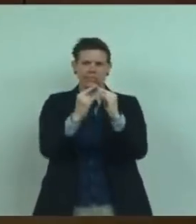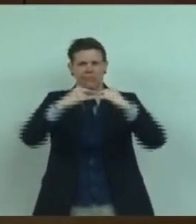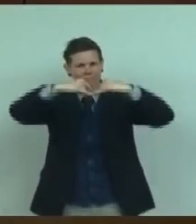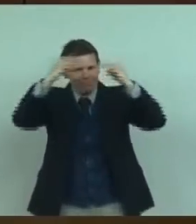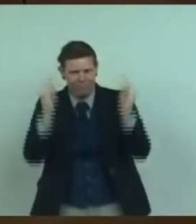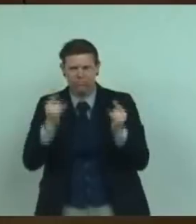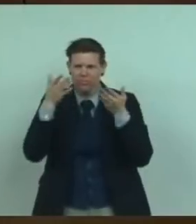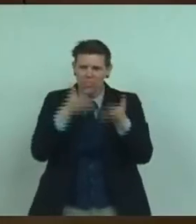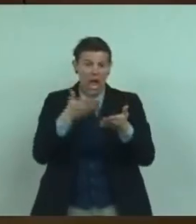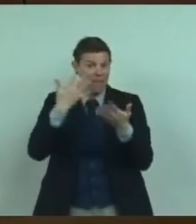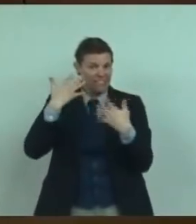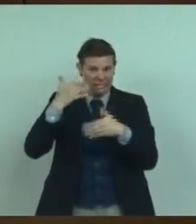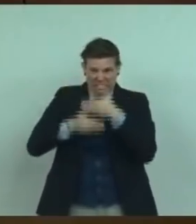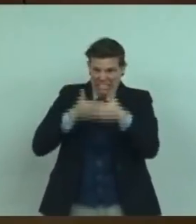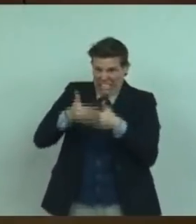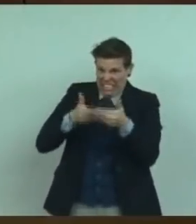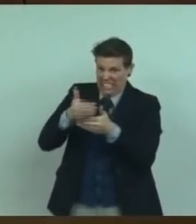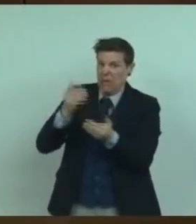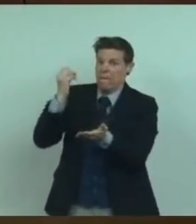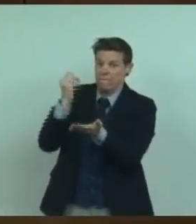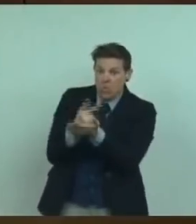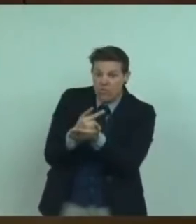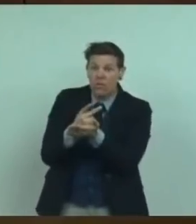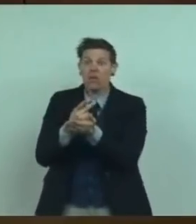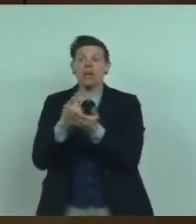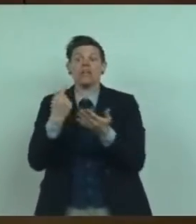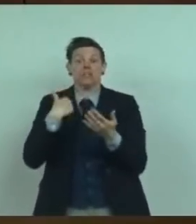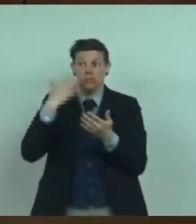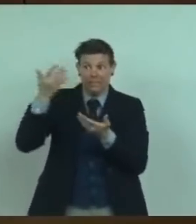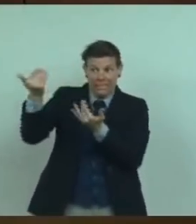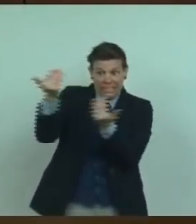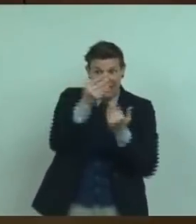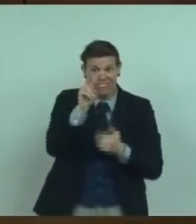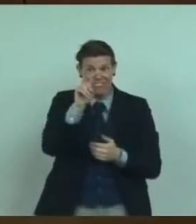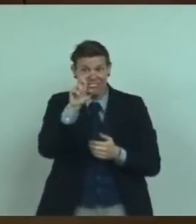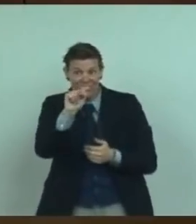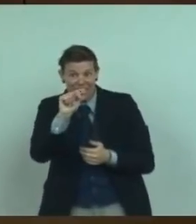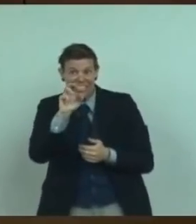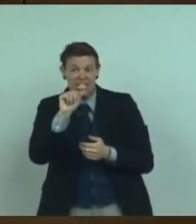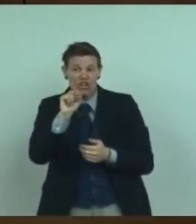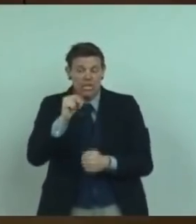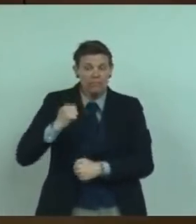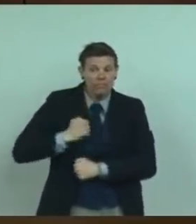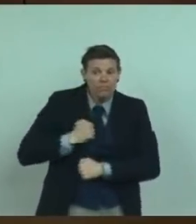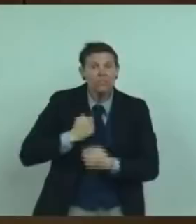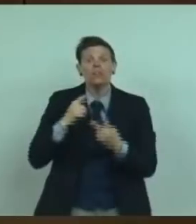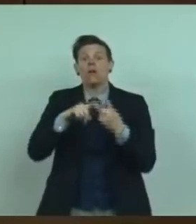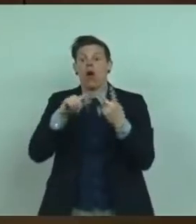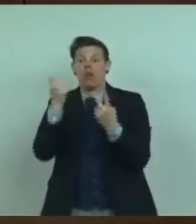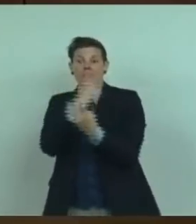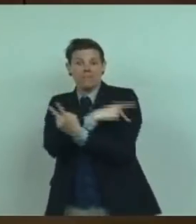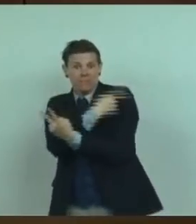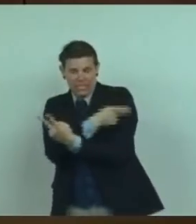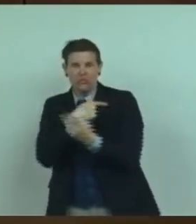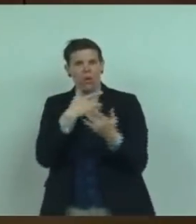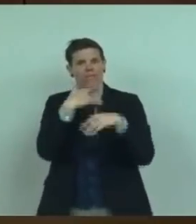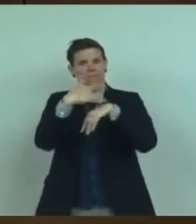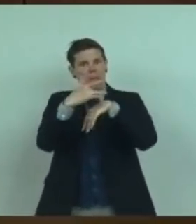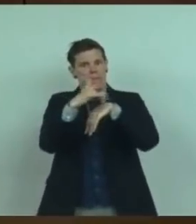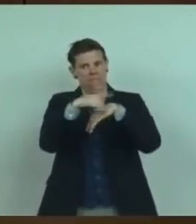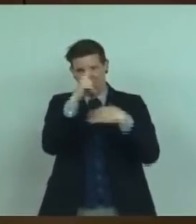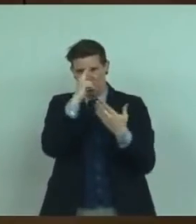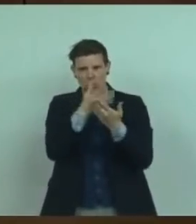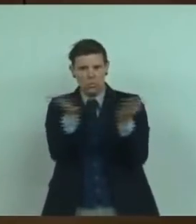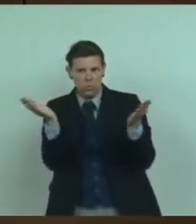we're clear that we're leveraging every hospital resource. In addition, we've selected a high school in Gallup to